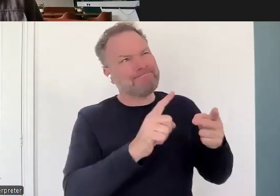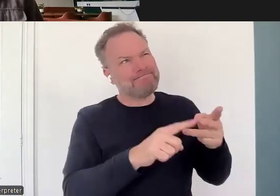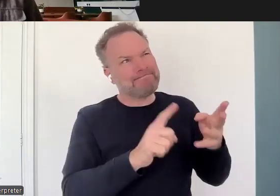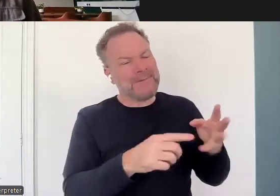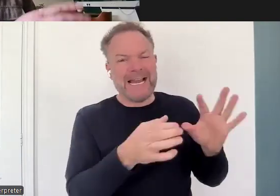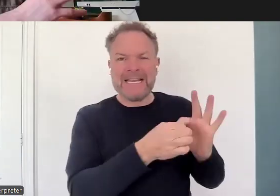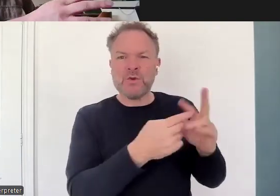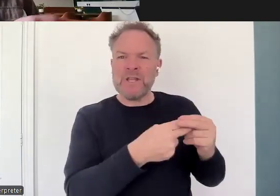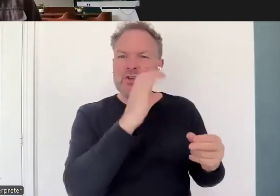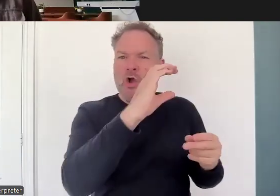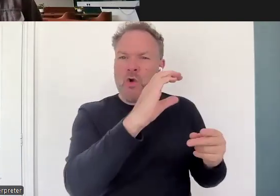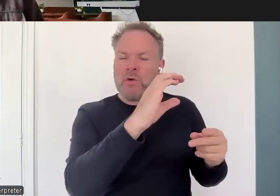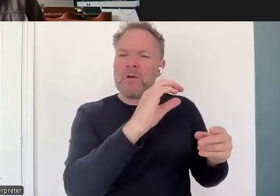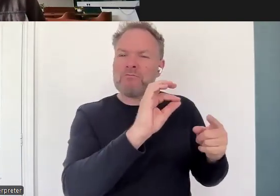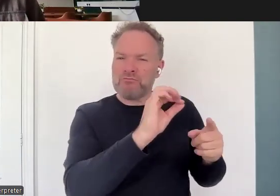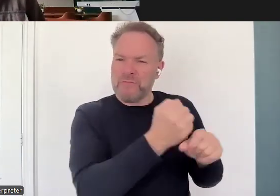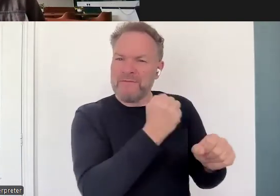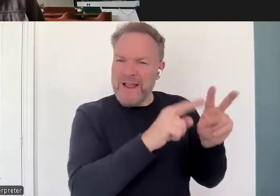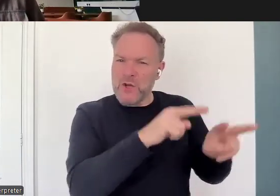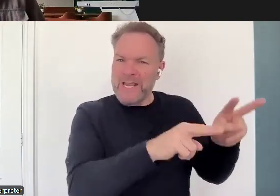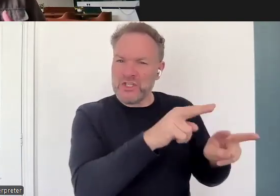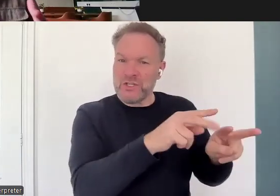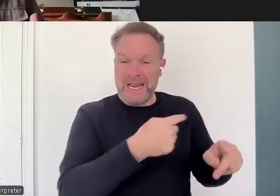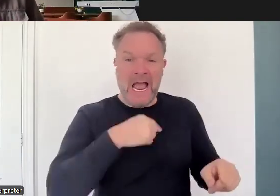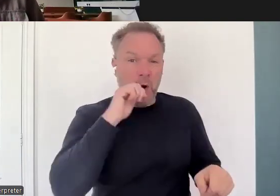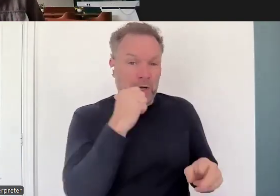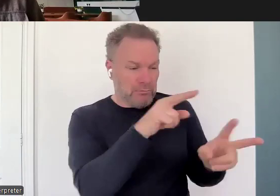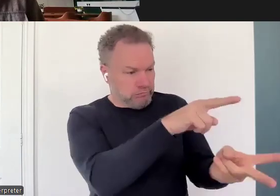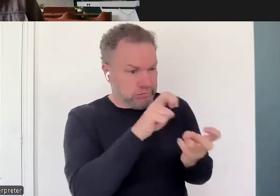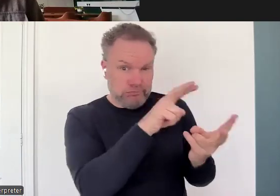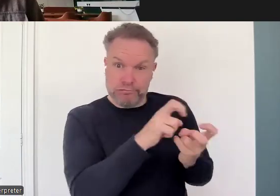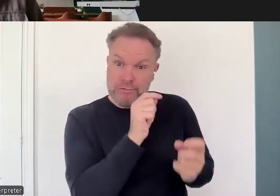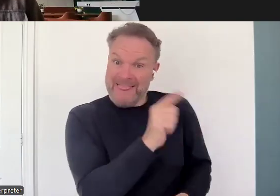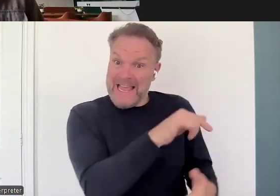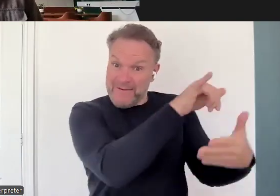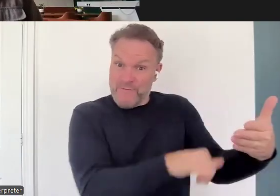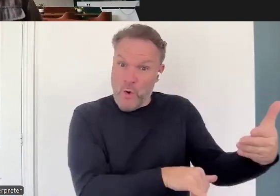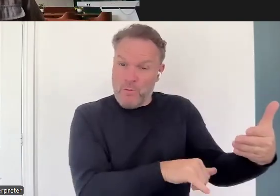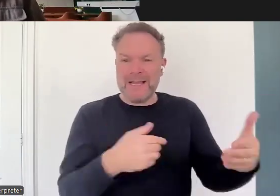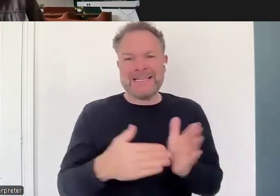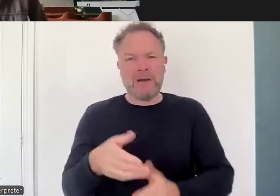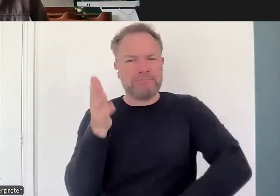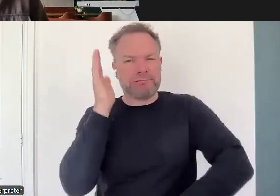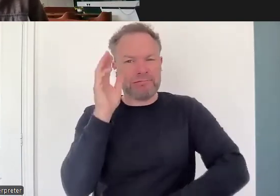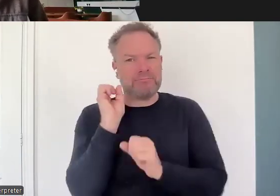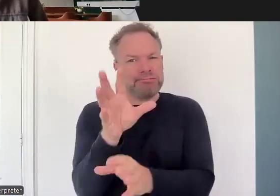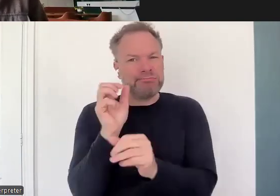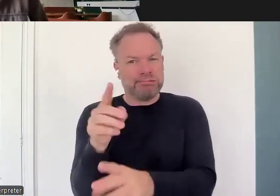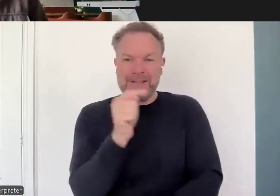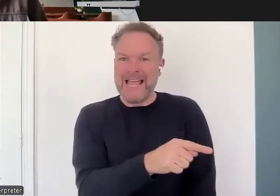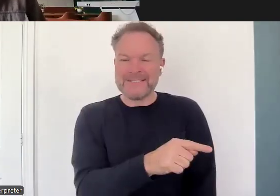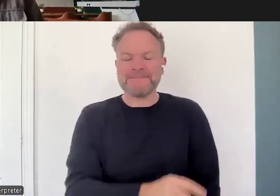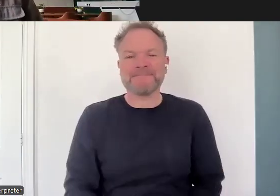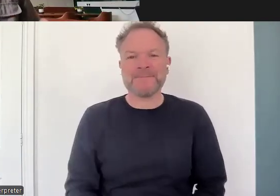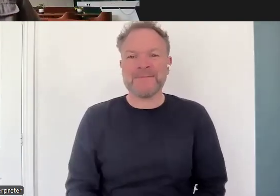co-evaluation. And I'm going to draw upon some of the key themes from that article as I talk to you all this afternoon. So that will be there as a reference and an